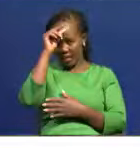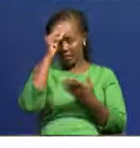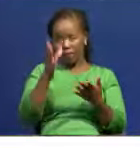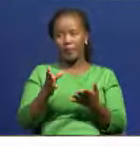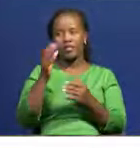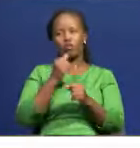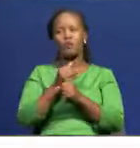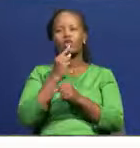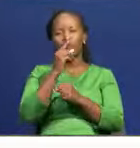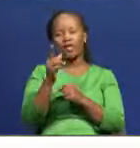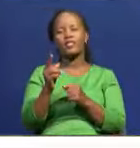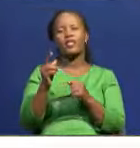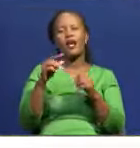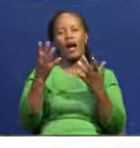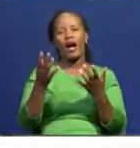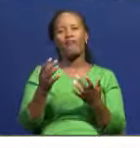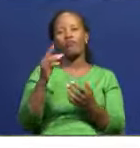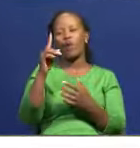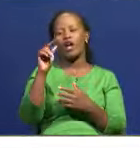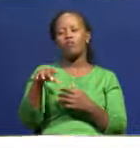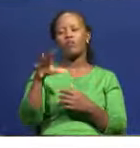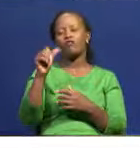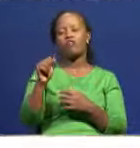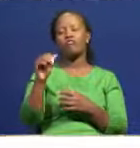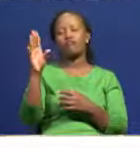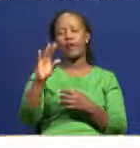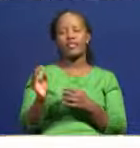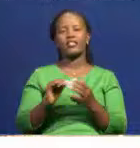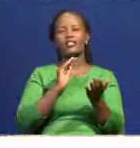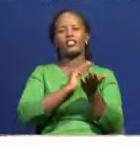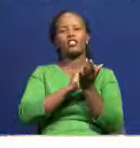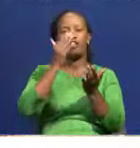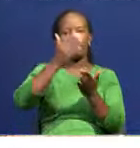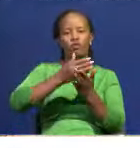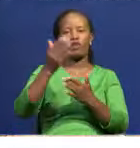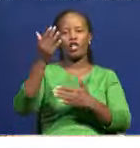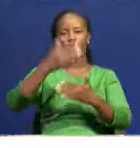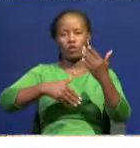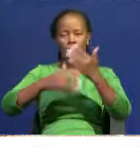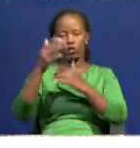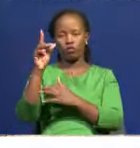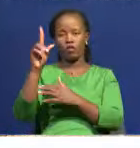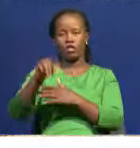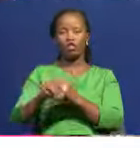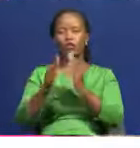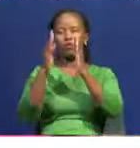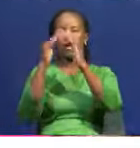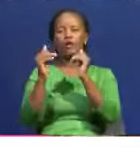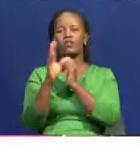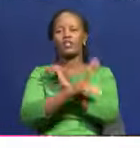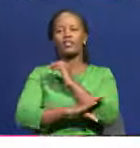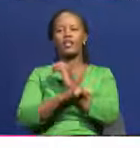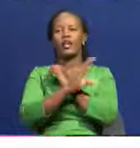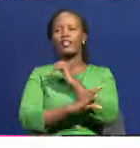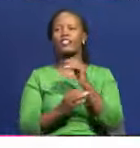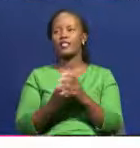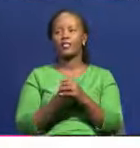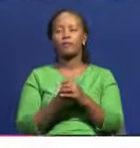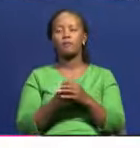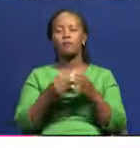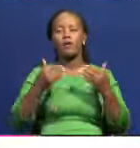collection of 1.5% levy to fund the construction of affordable houses in the country. I already